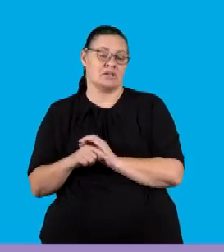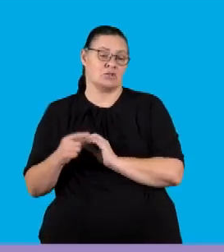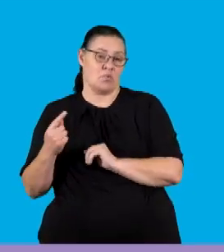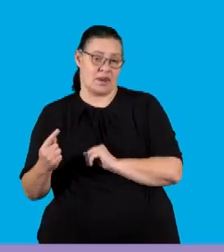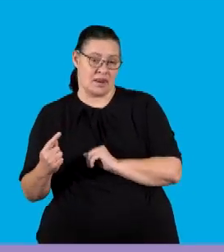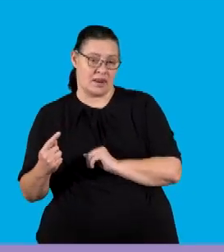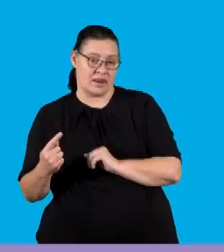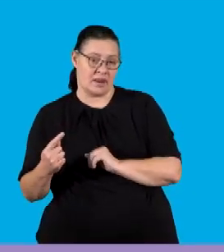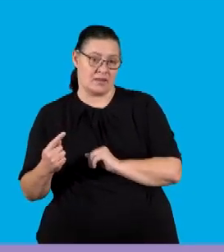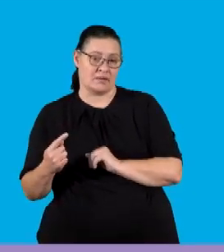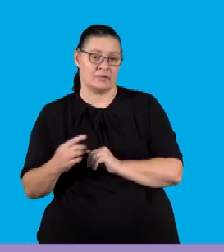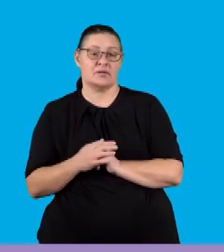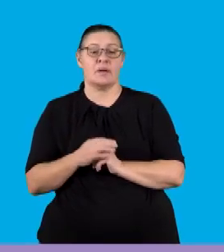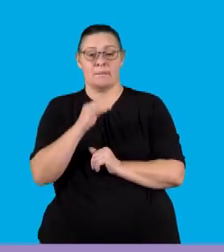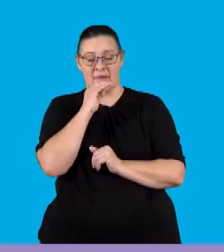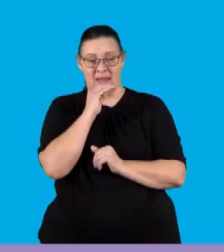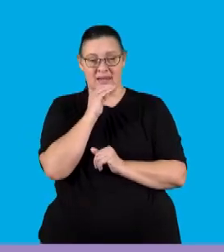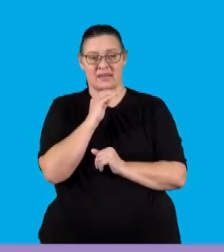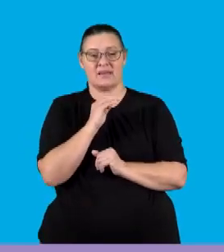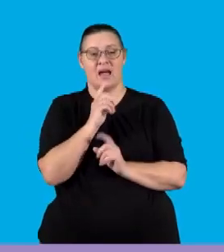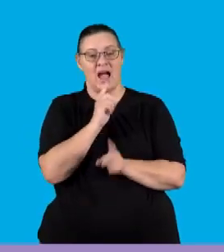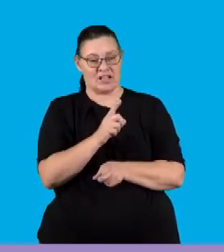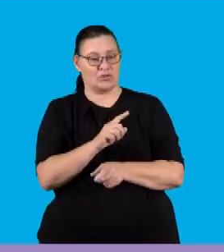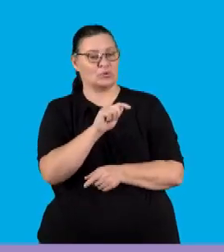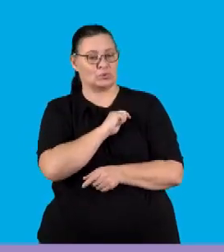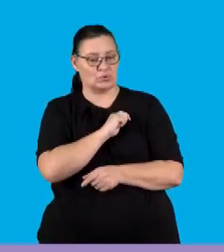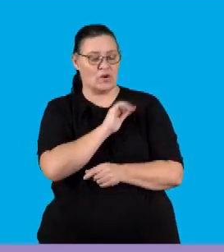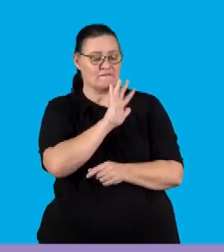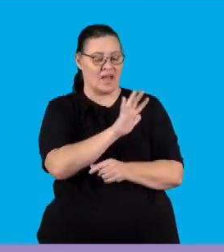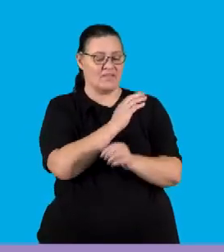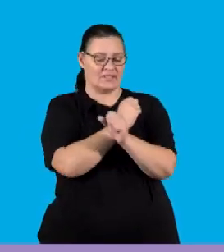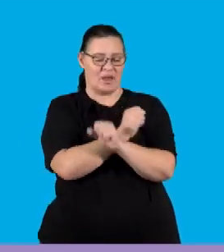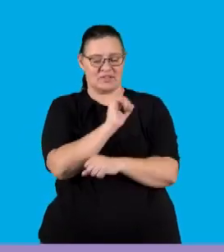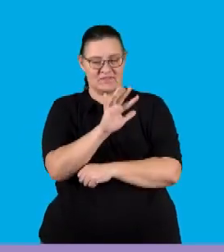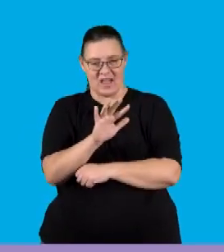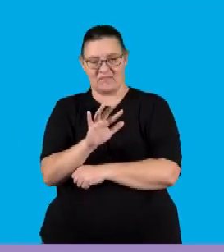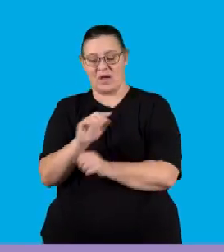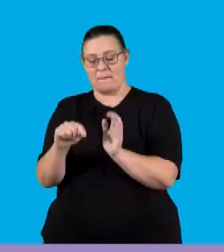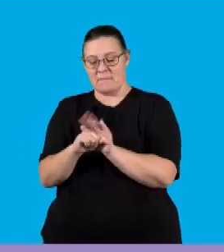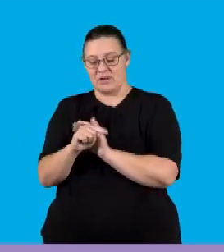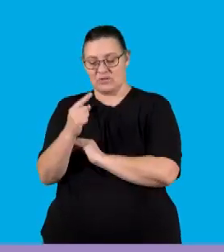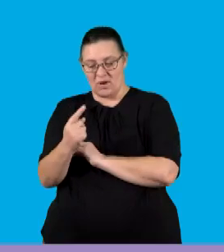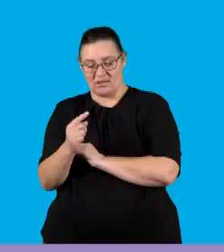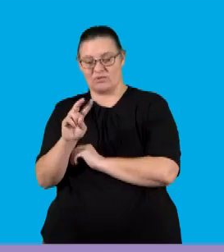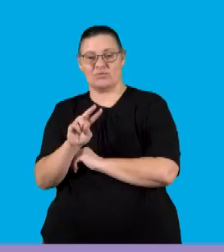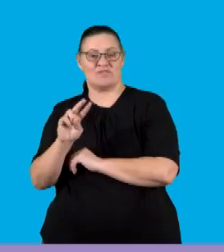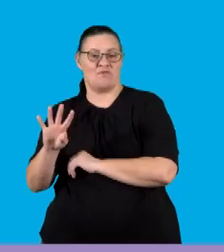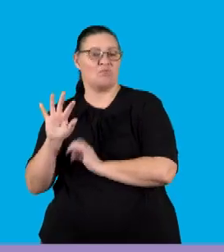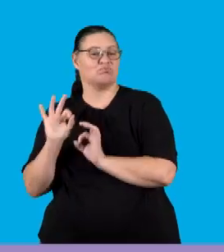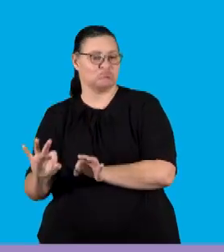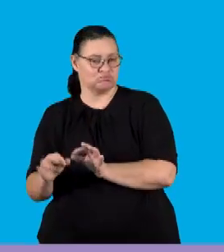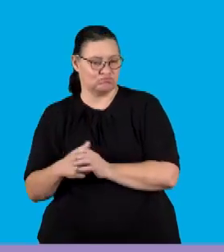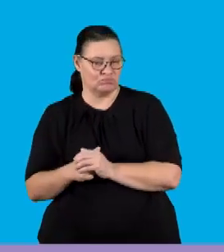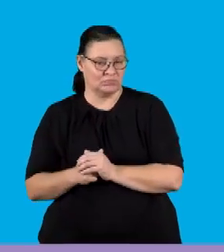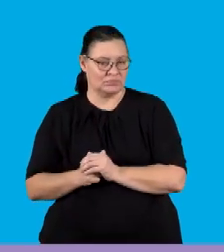which was a 5 as well. Now 5 multiplied by 5, that gives us a 25. And of